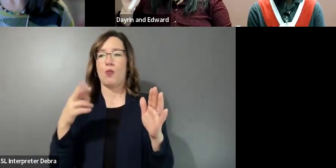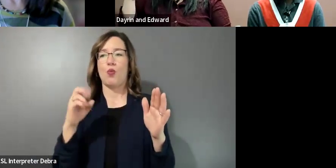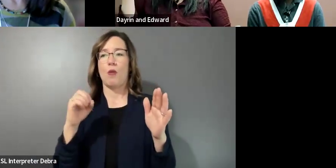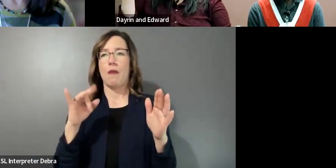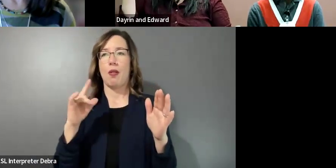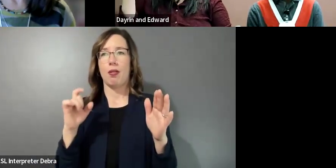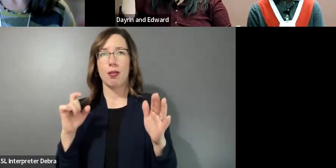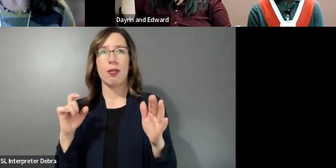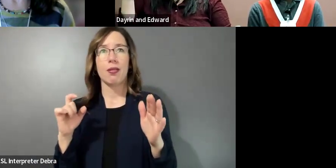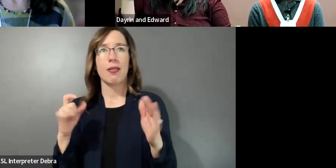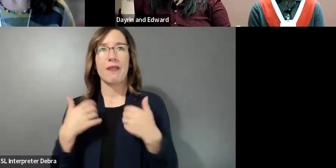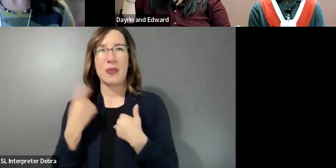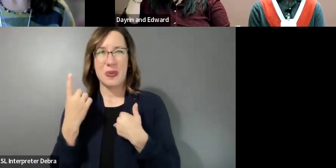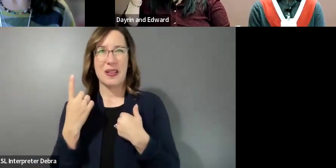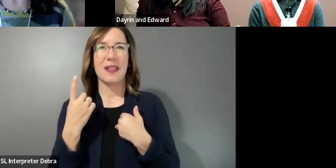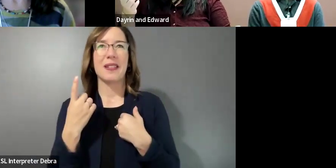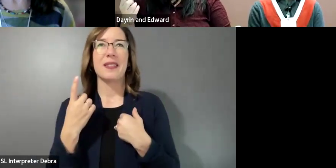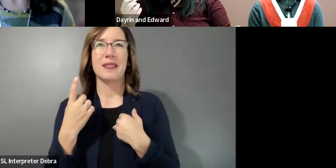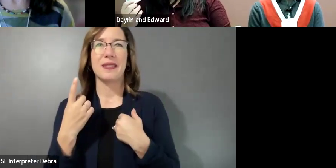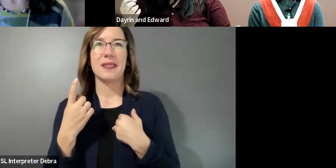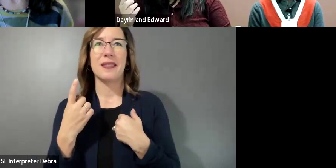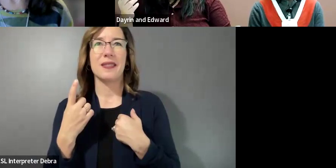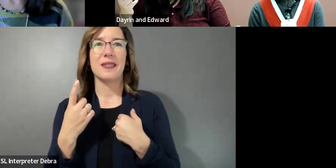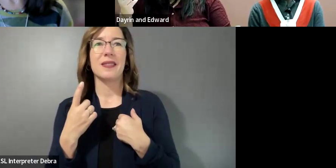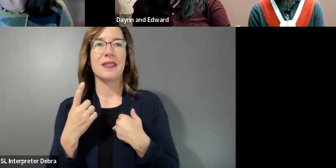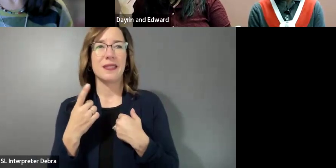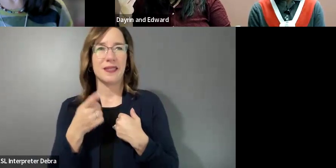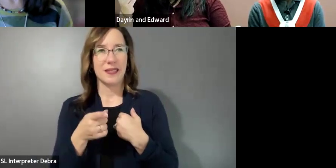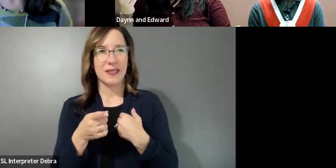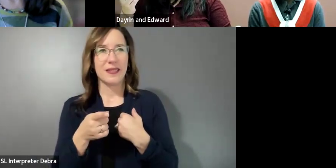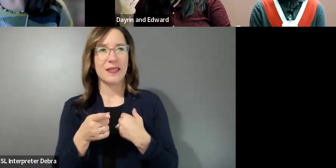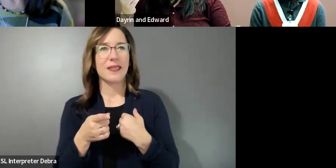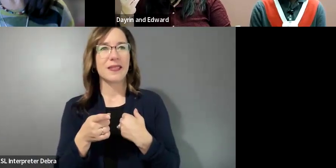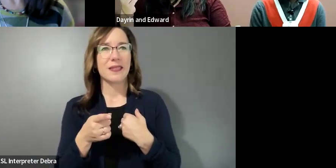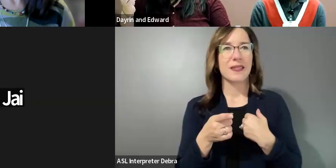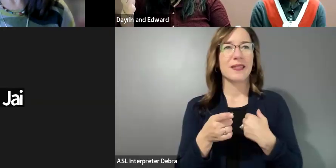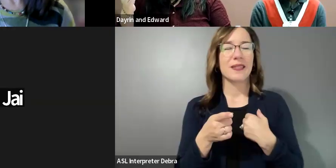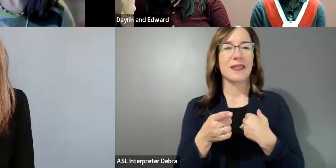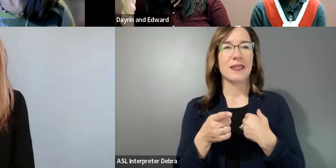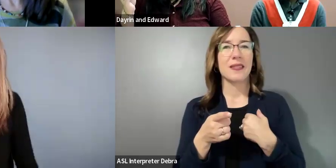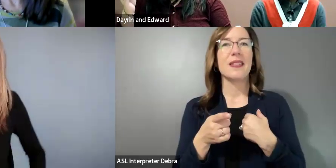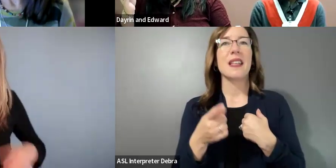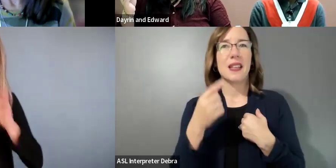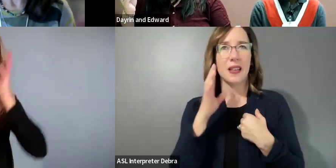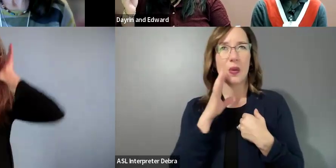which I have one and we have there if you identify, here is